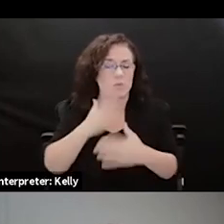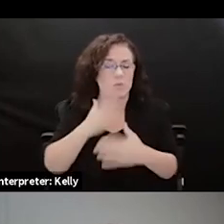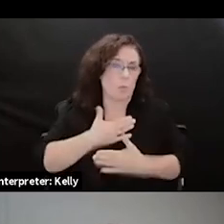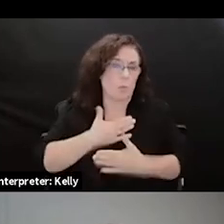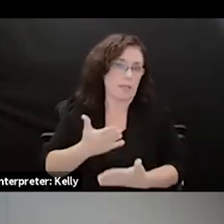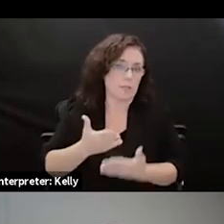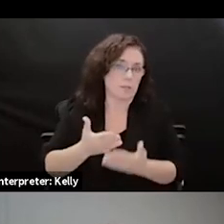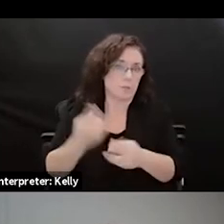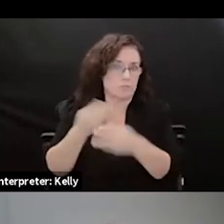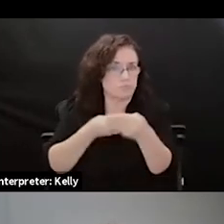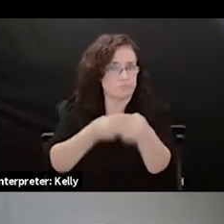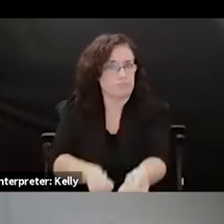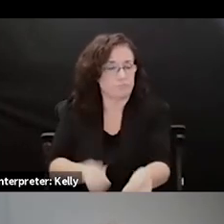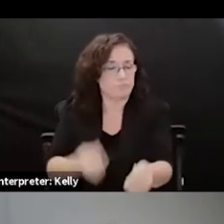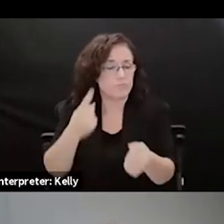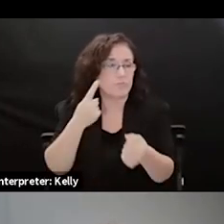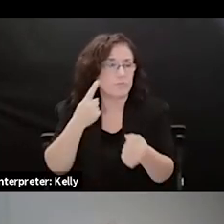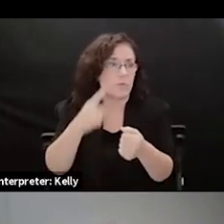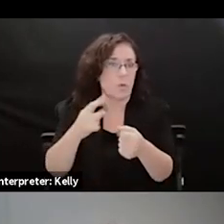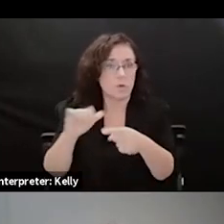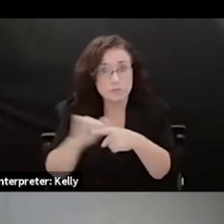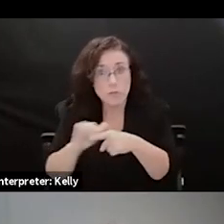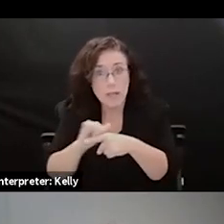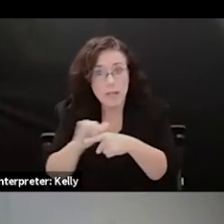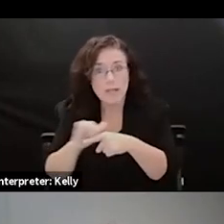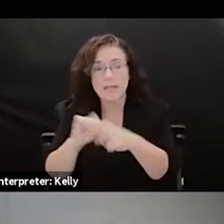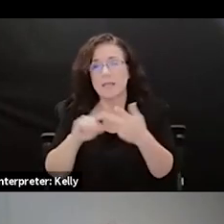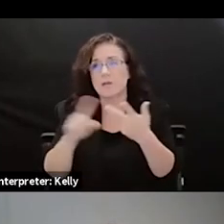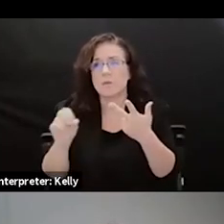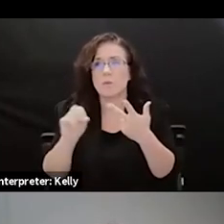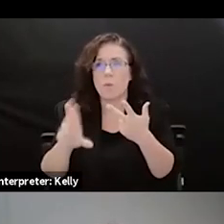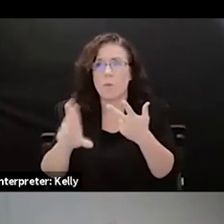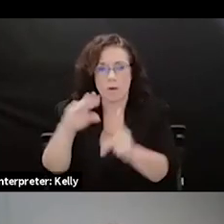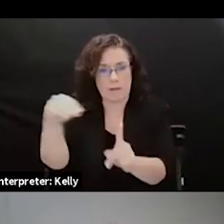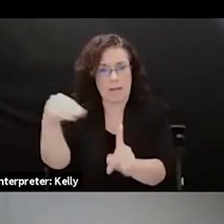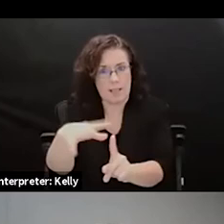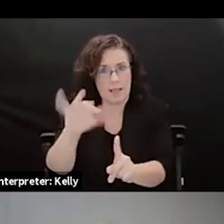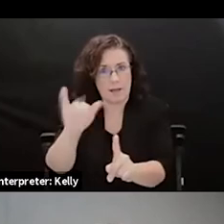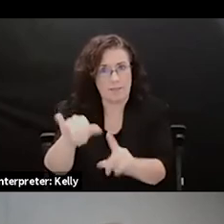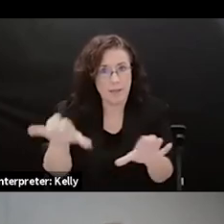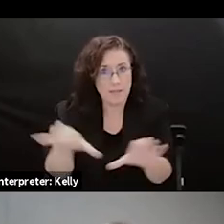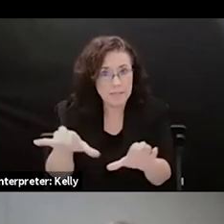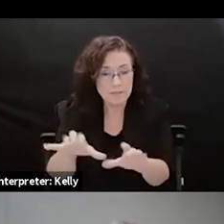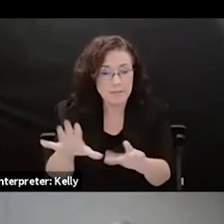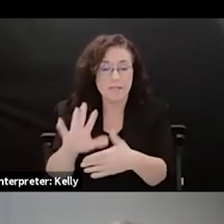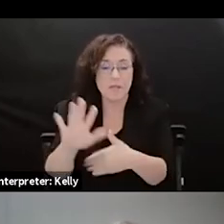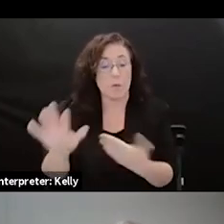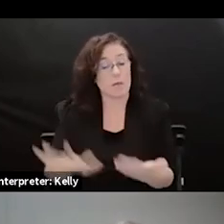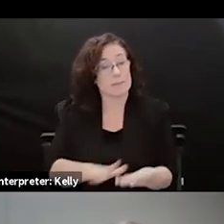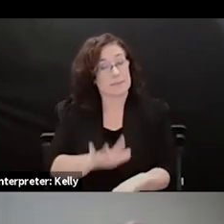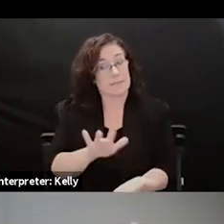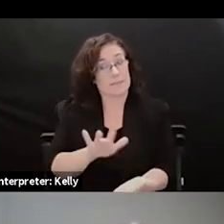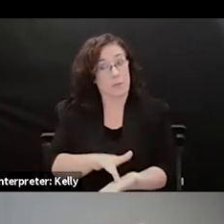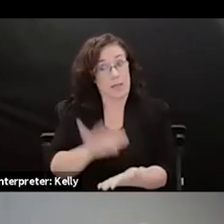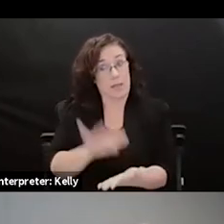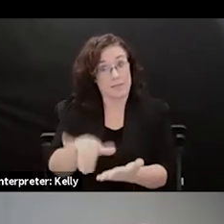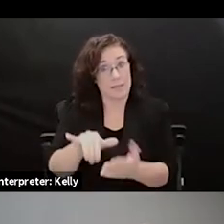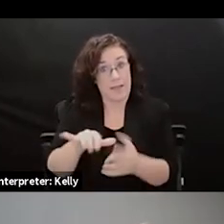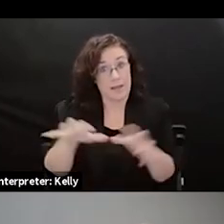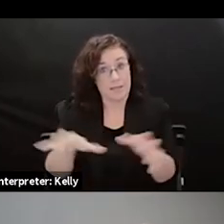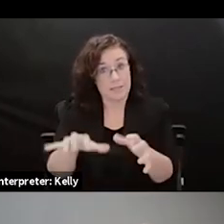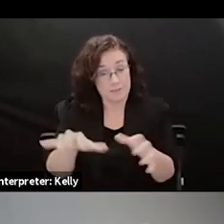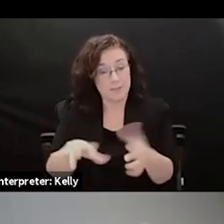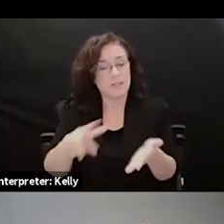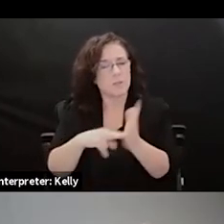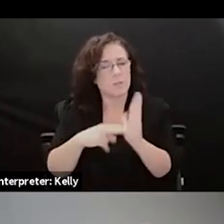centralizing that activity to to where you know that that activity is being handled by a true